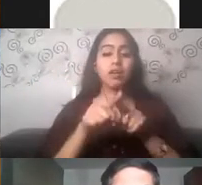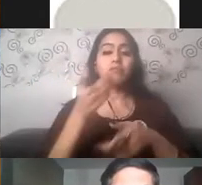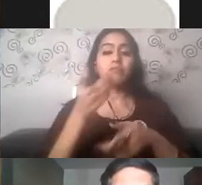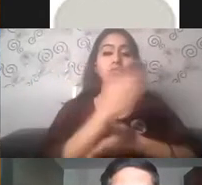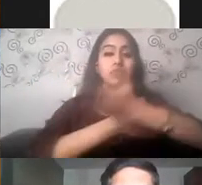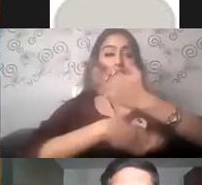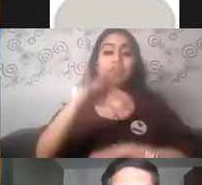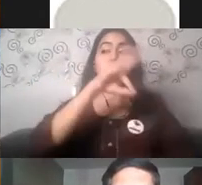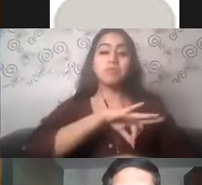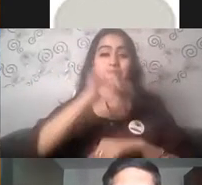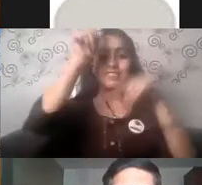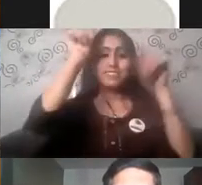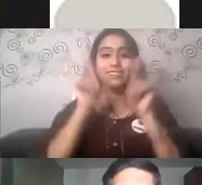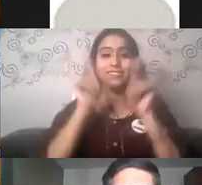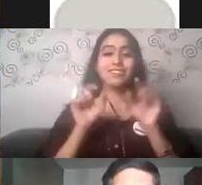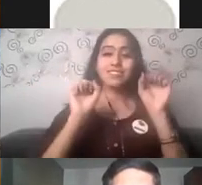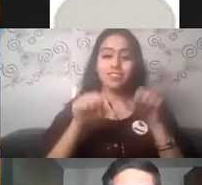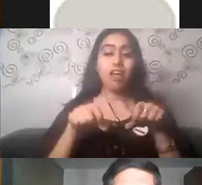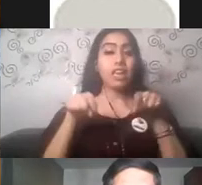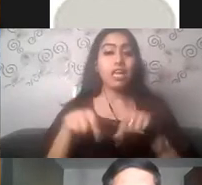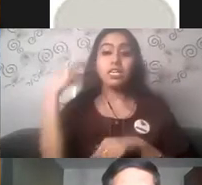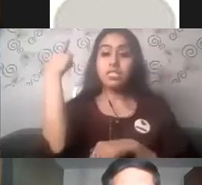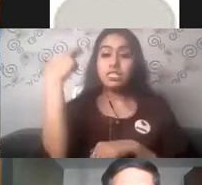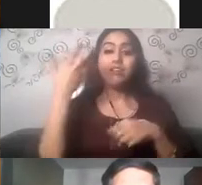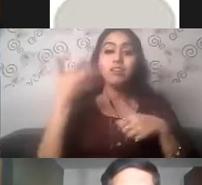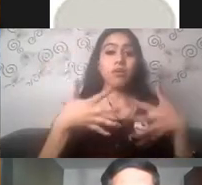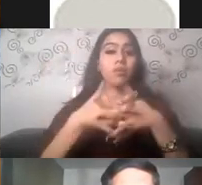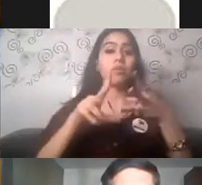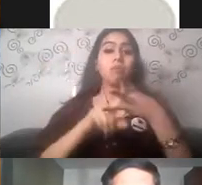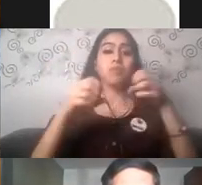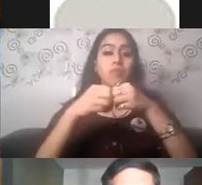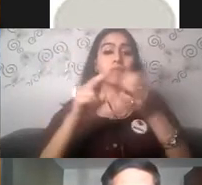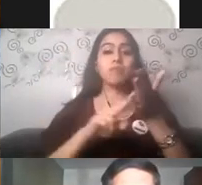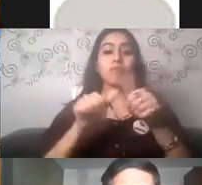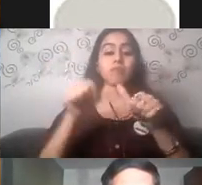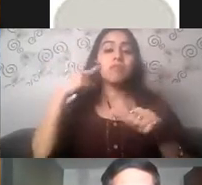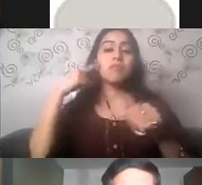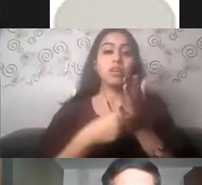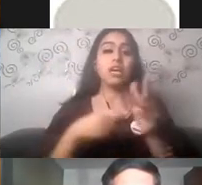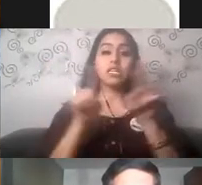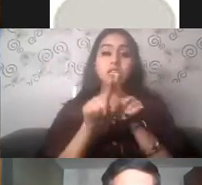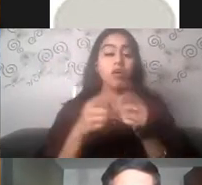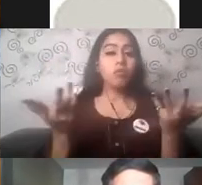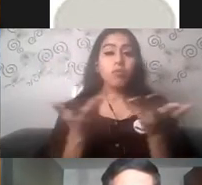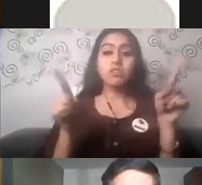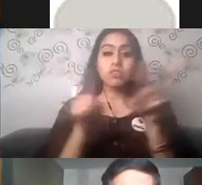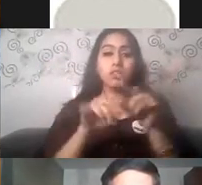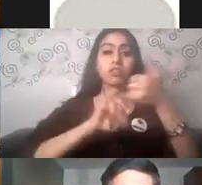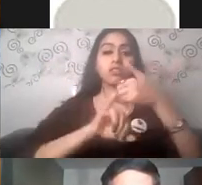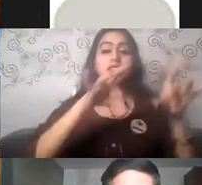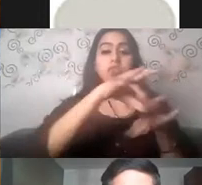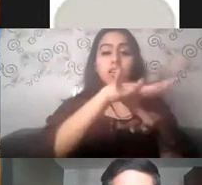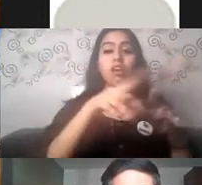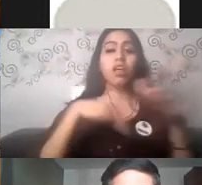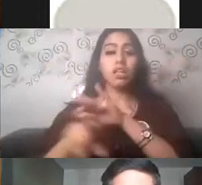benefit in India. So that's the purpose of the webinar that we have today. That what's the state of the social services sector